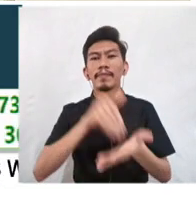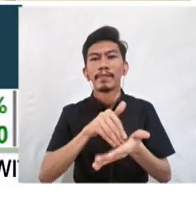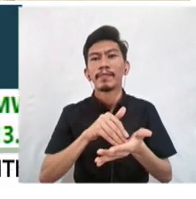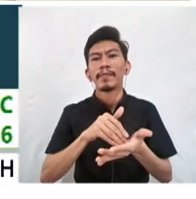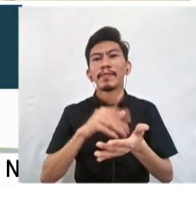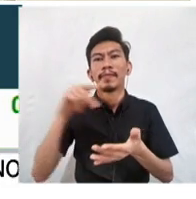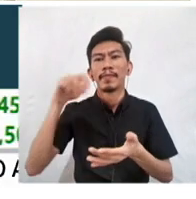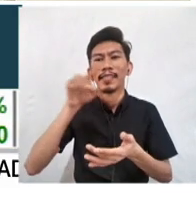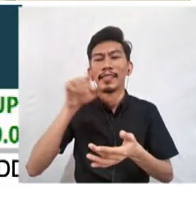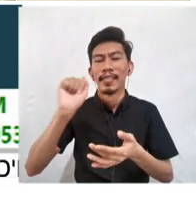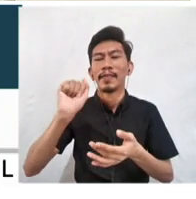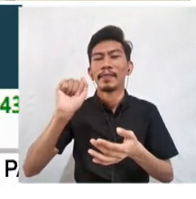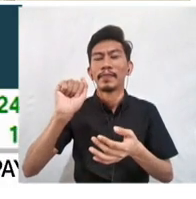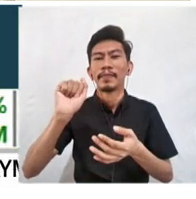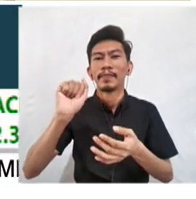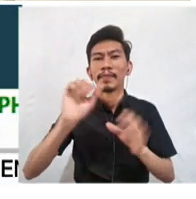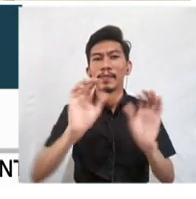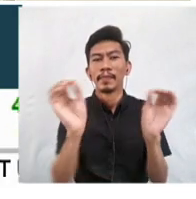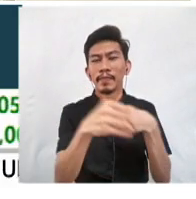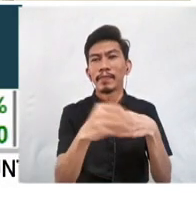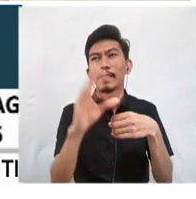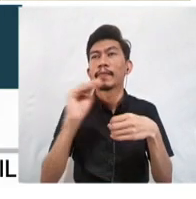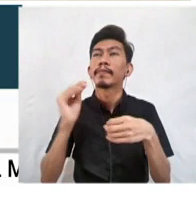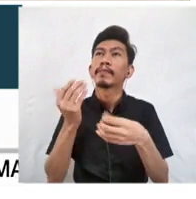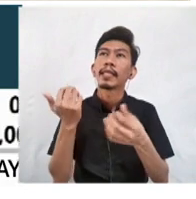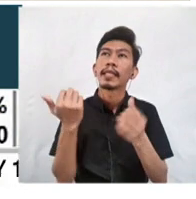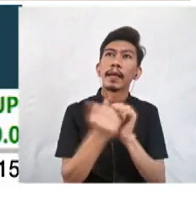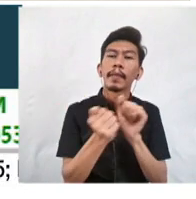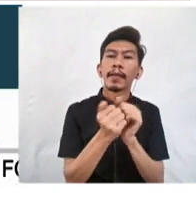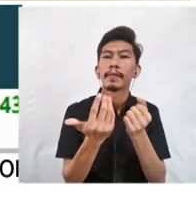Authority. And then attending will be our